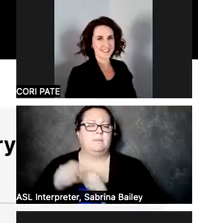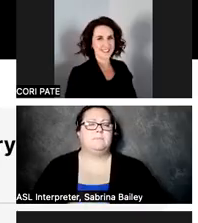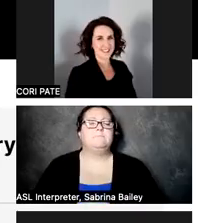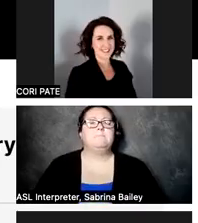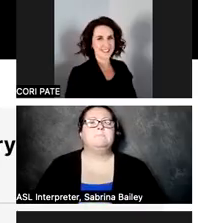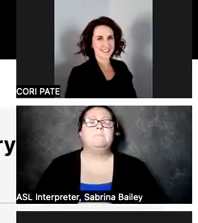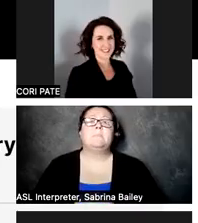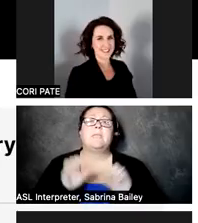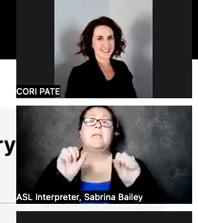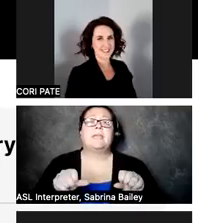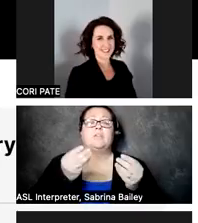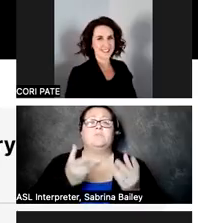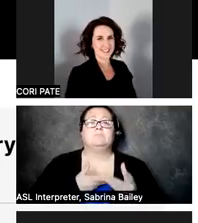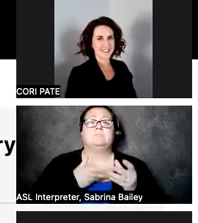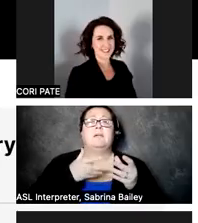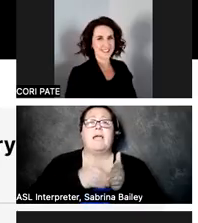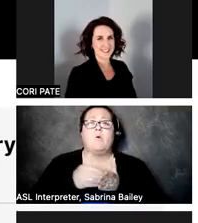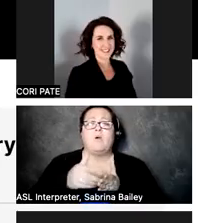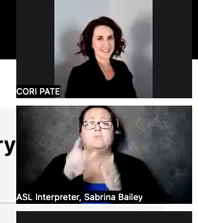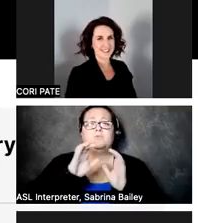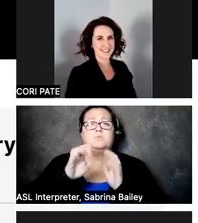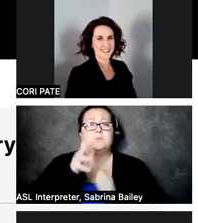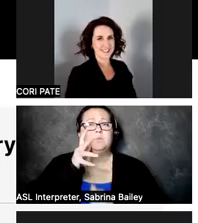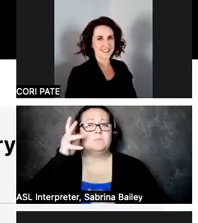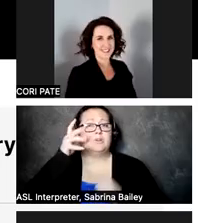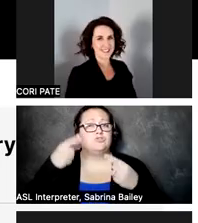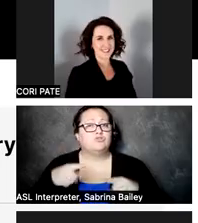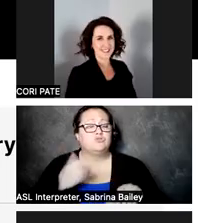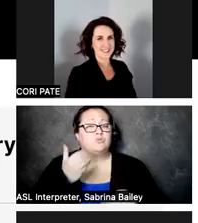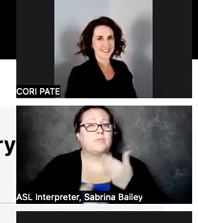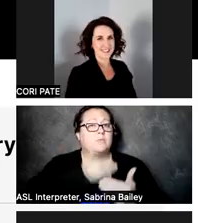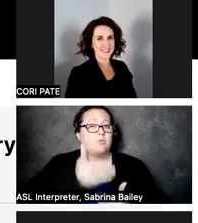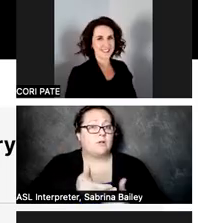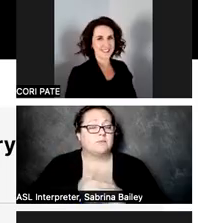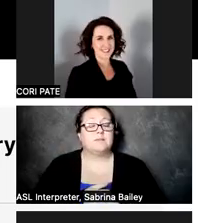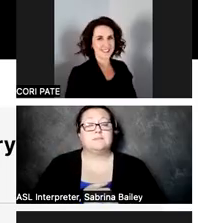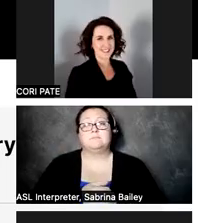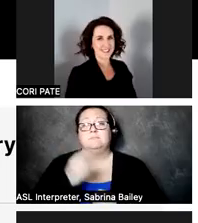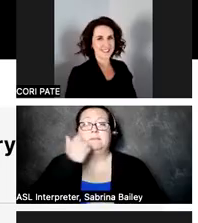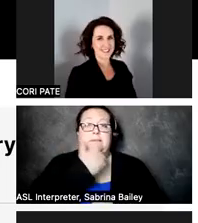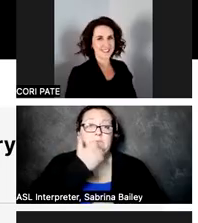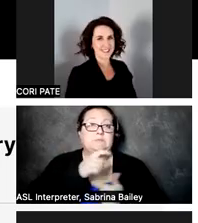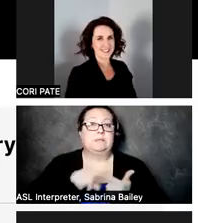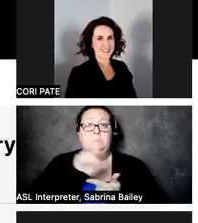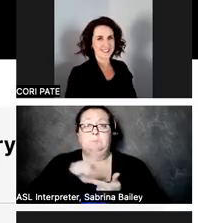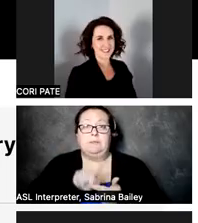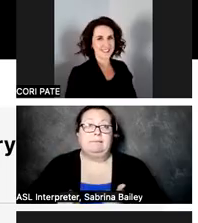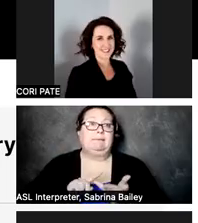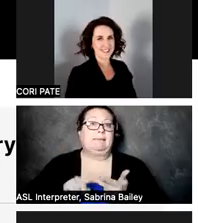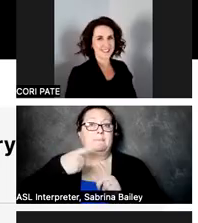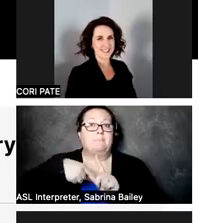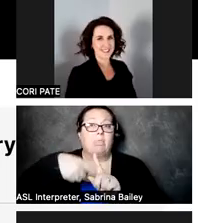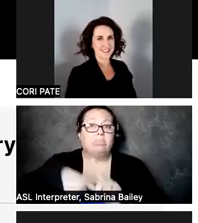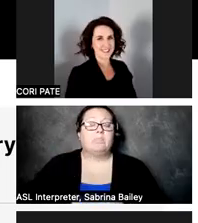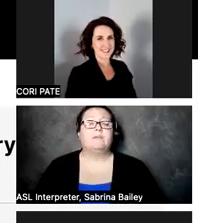So can you tell us how often you communicate with parents during those processes? It could be daily, weekly, monthly.